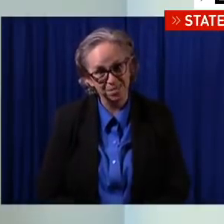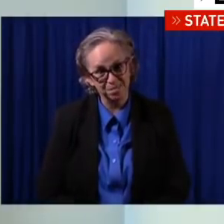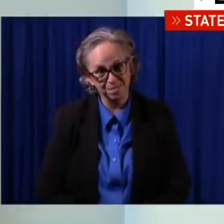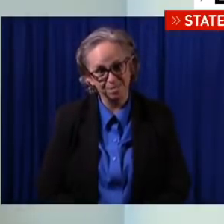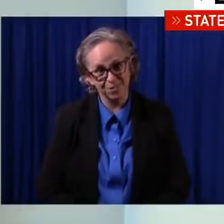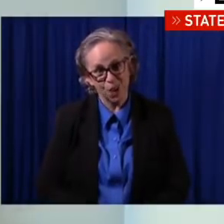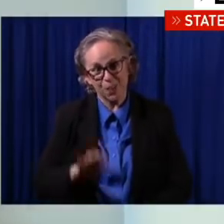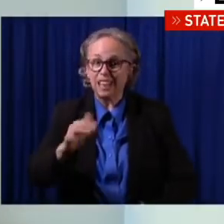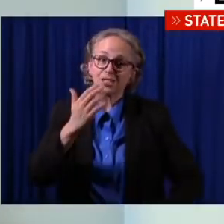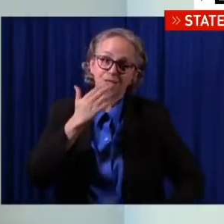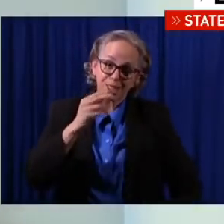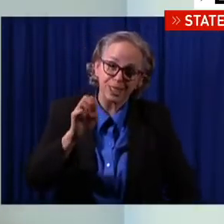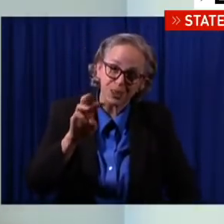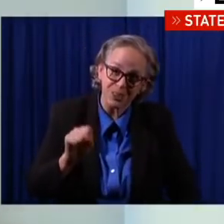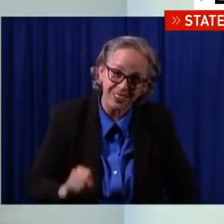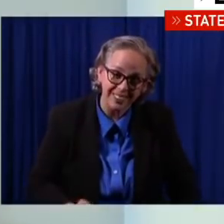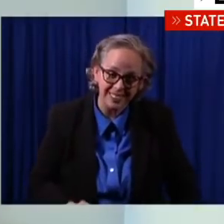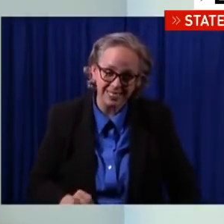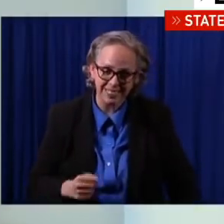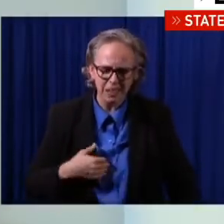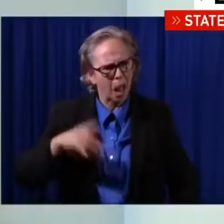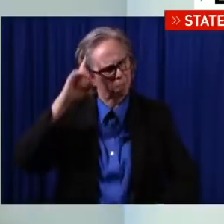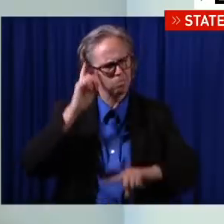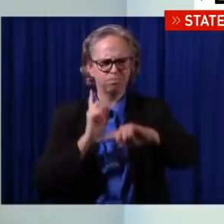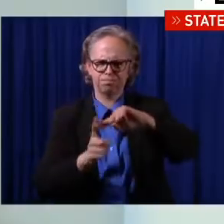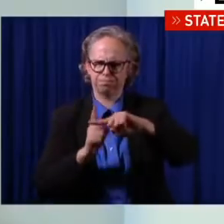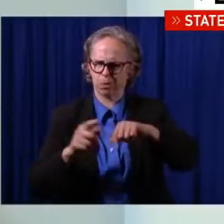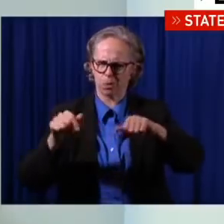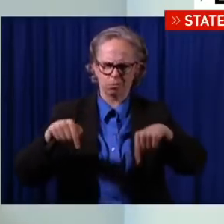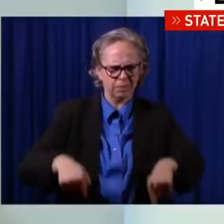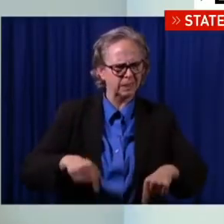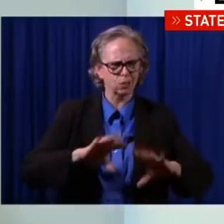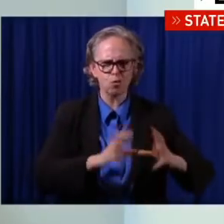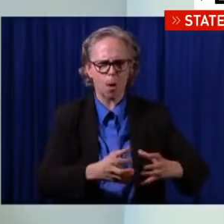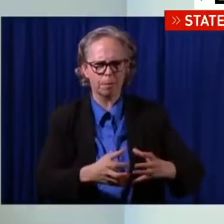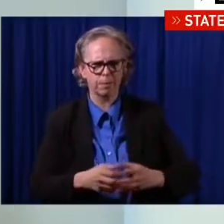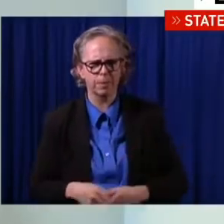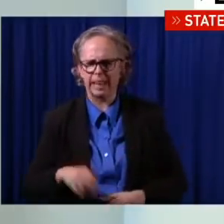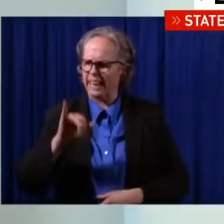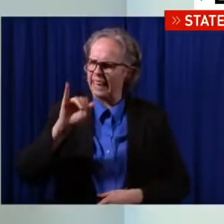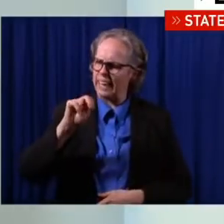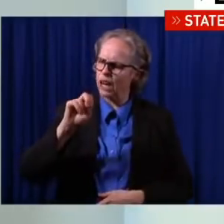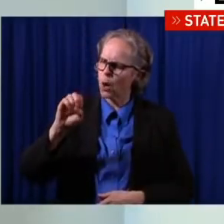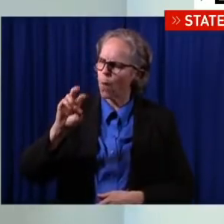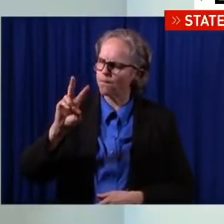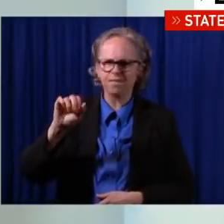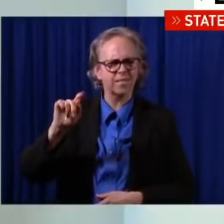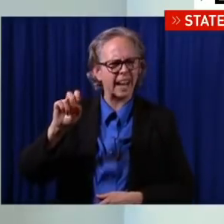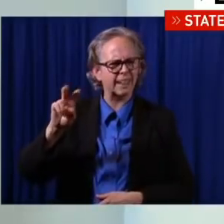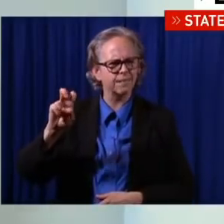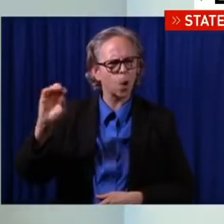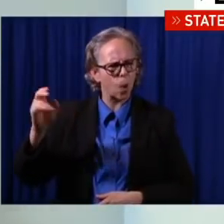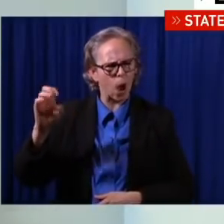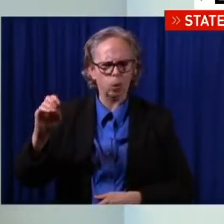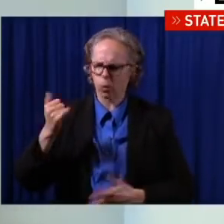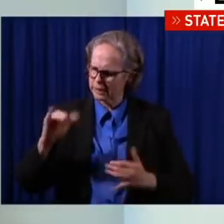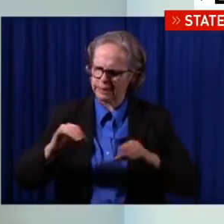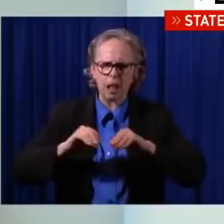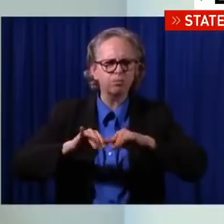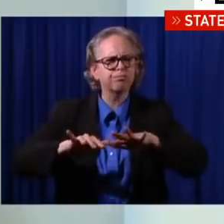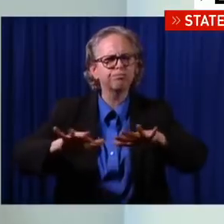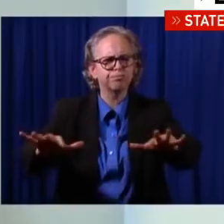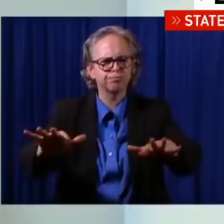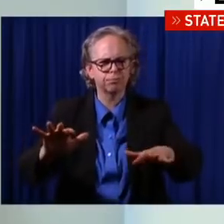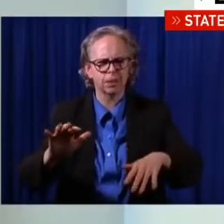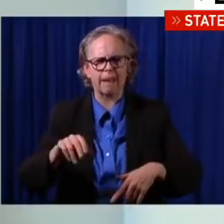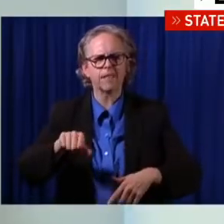are optimistic that as Innovate Ohio technologies continue to permeate the state platform, that we will have other kinds of announcements like